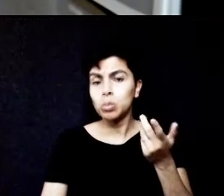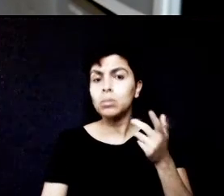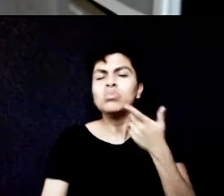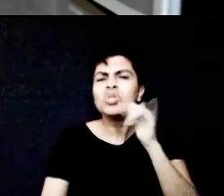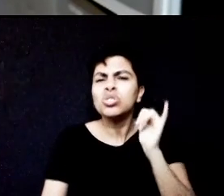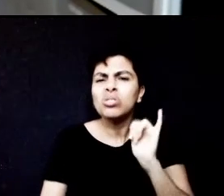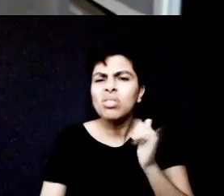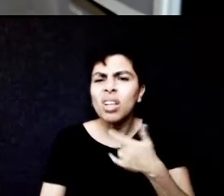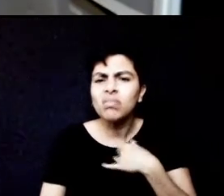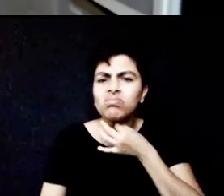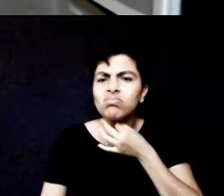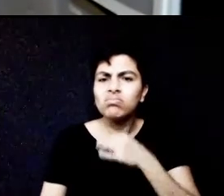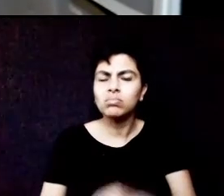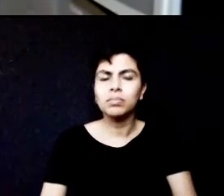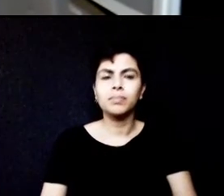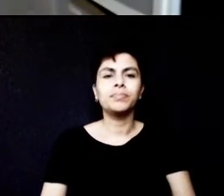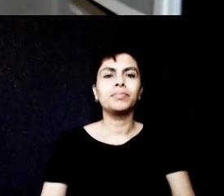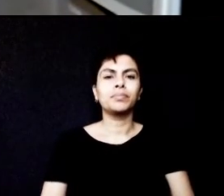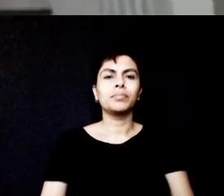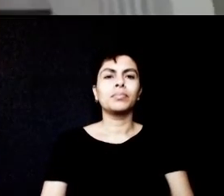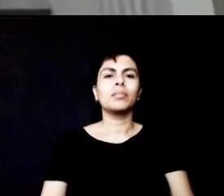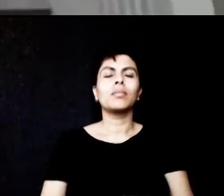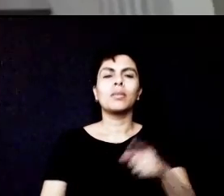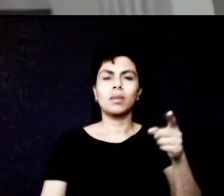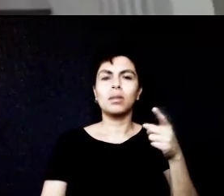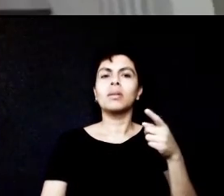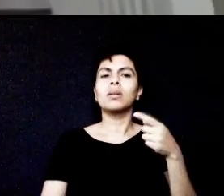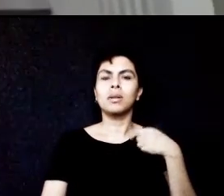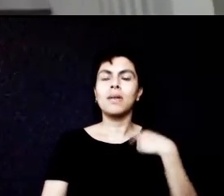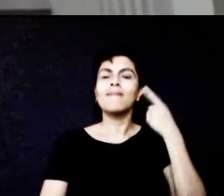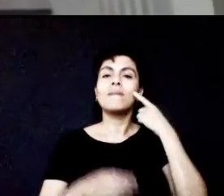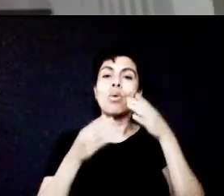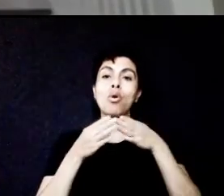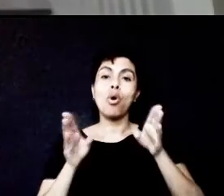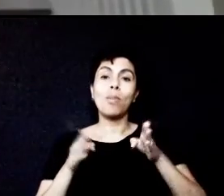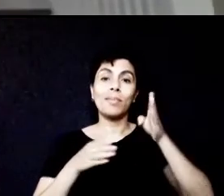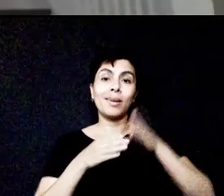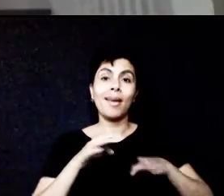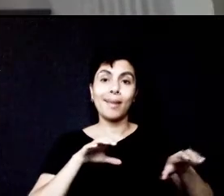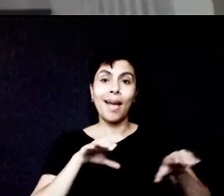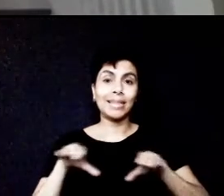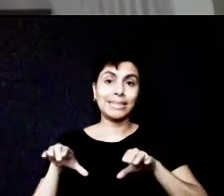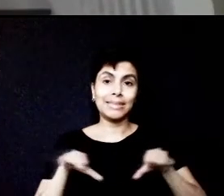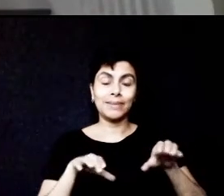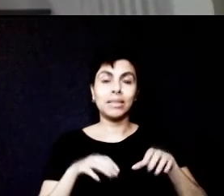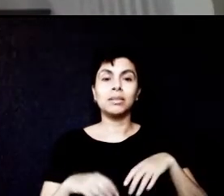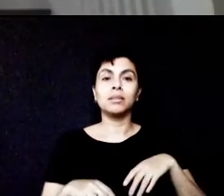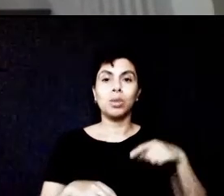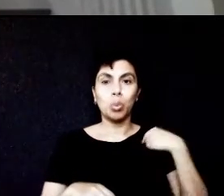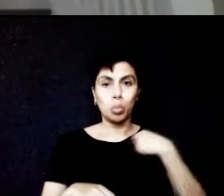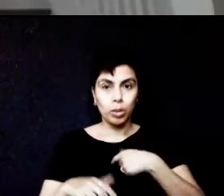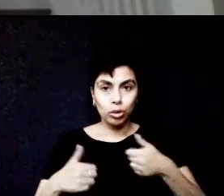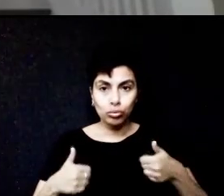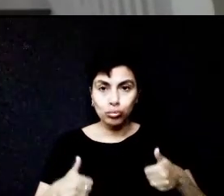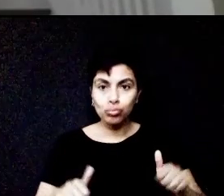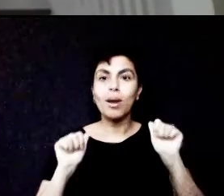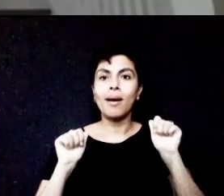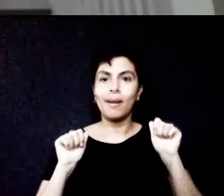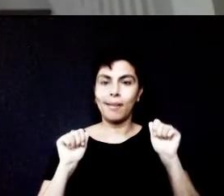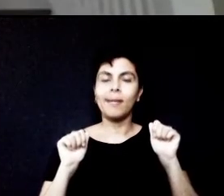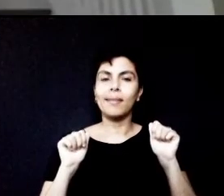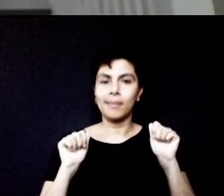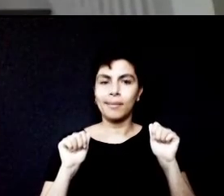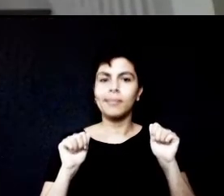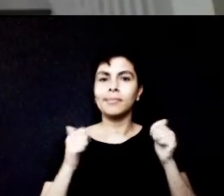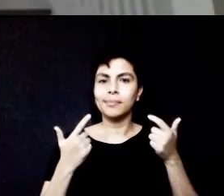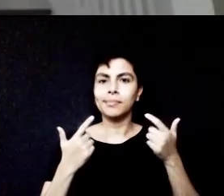So what does that look like? So in terms of open-ended type of activities, we try to sort